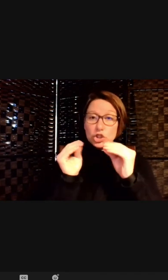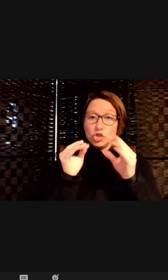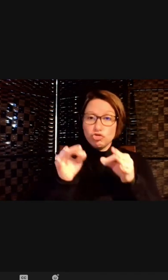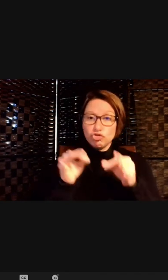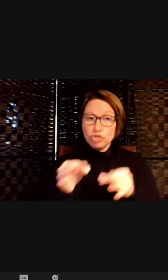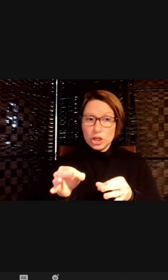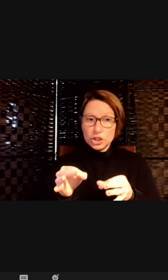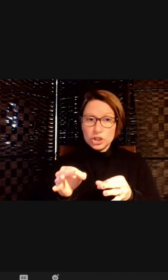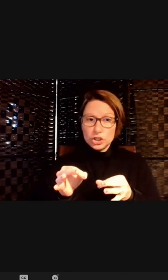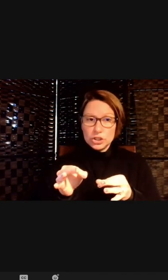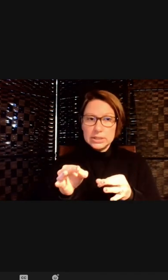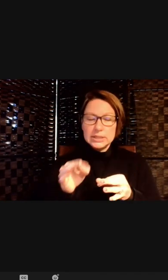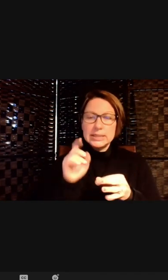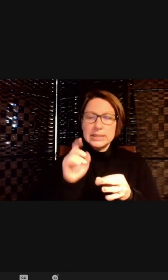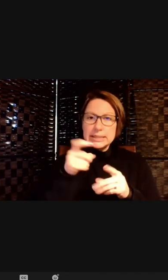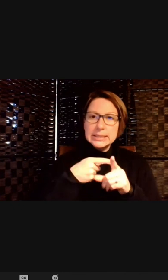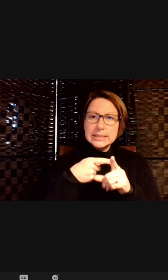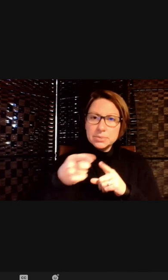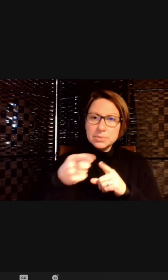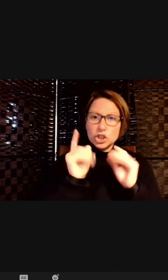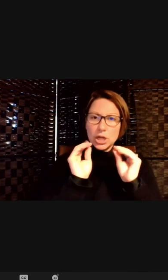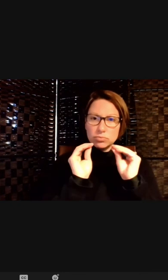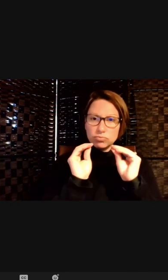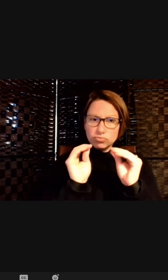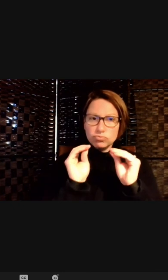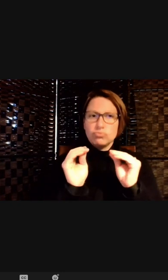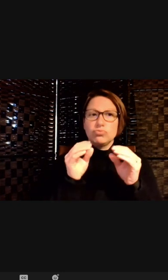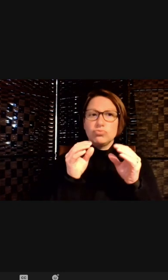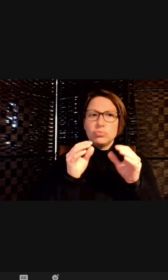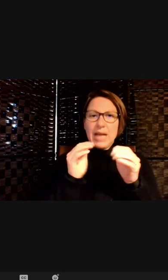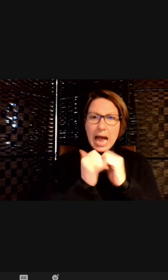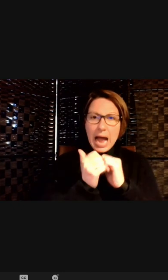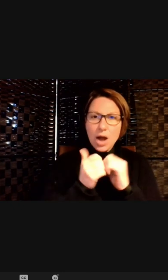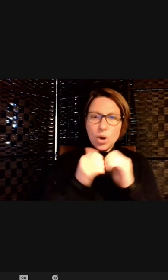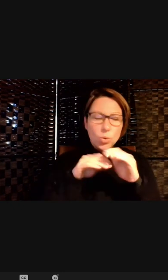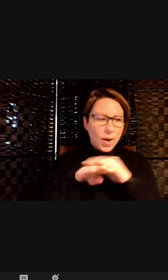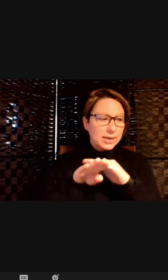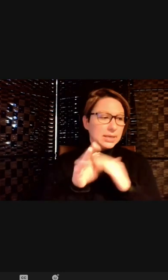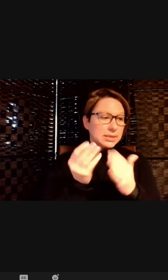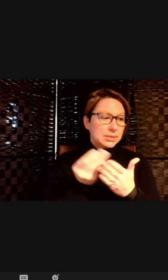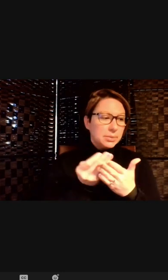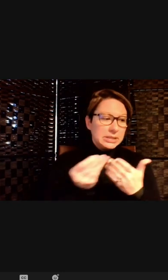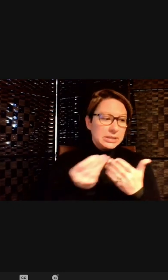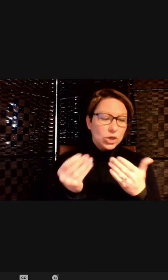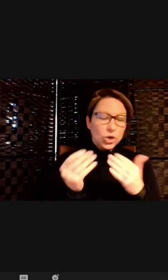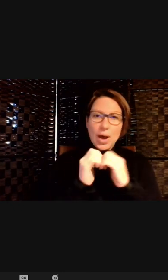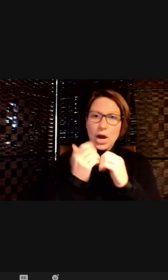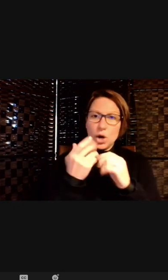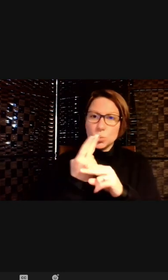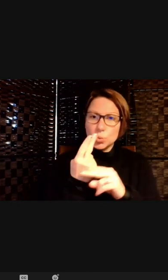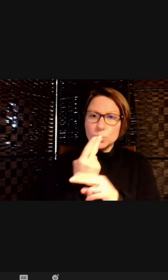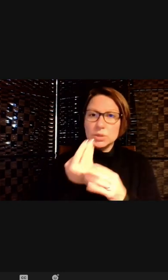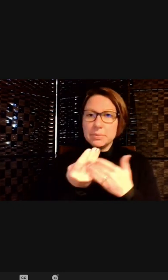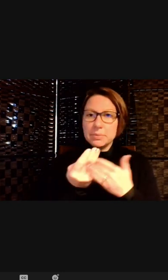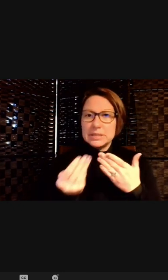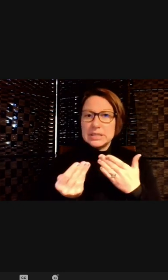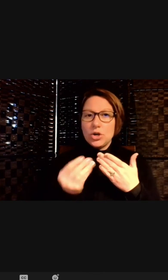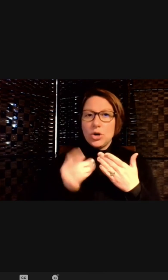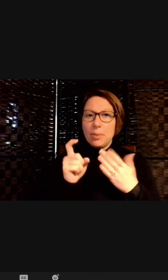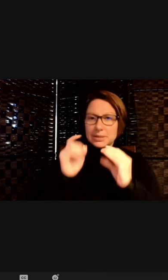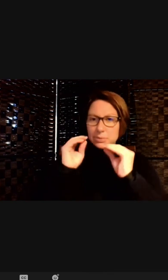how to utilize those customized material. It's more than accommodating the content and handing it over. The child must be taught how to interpret